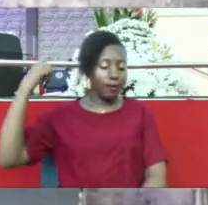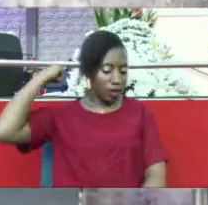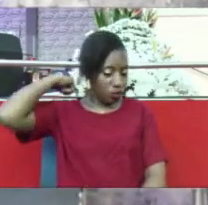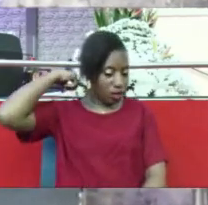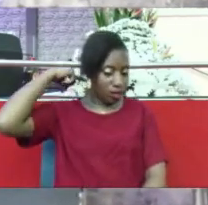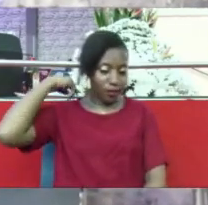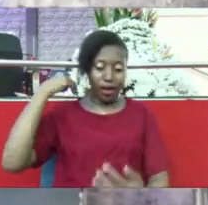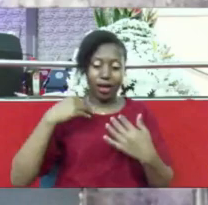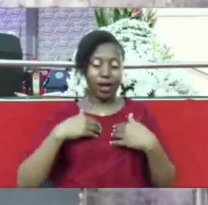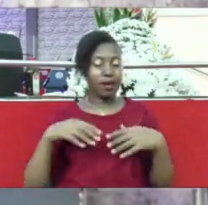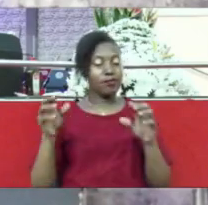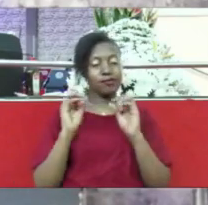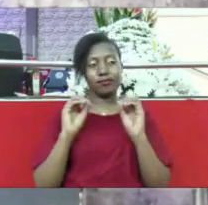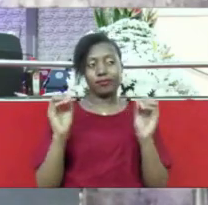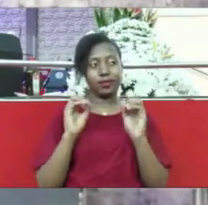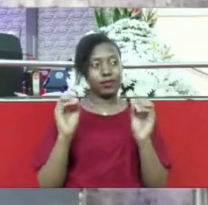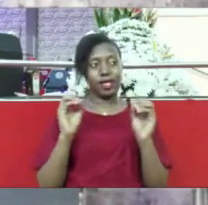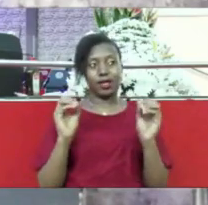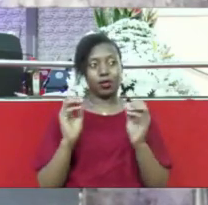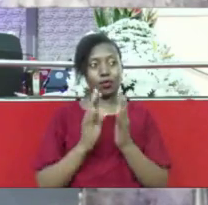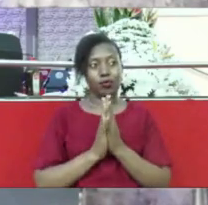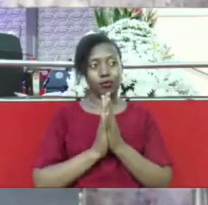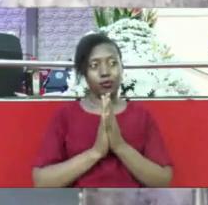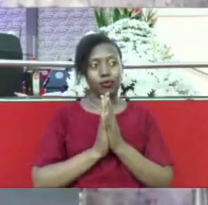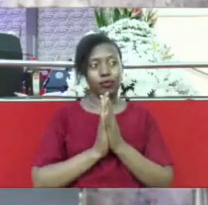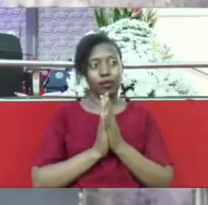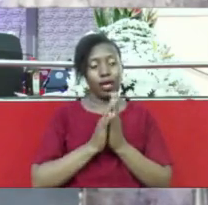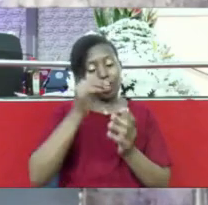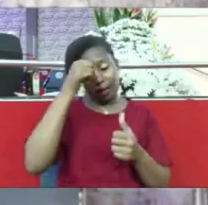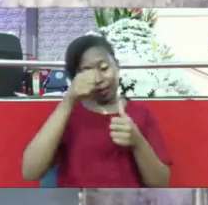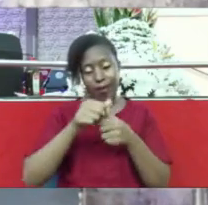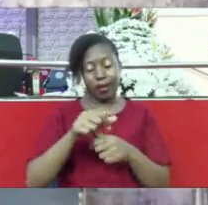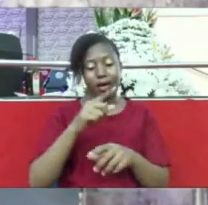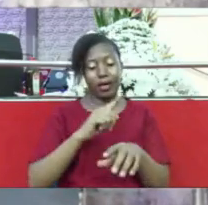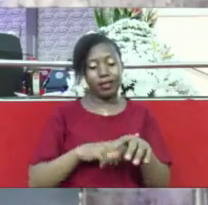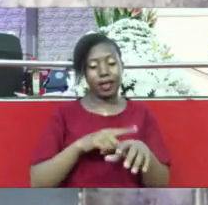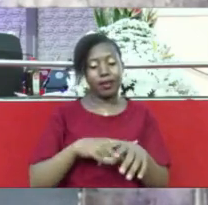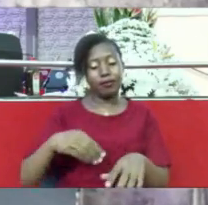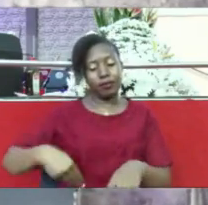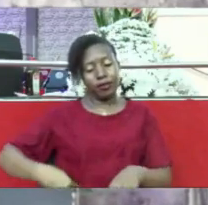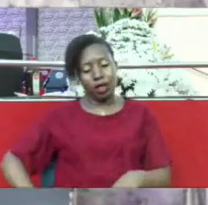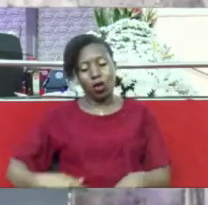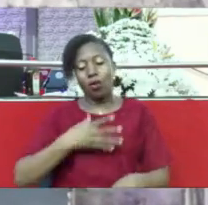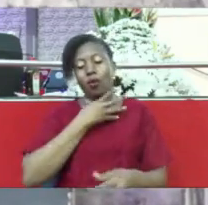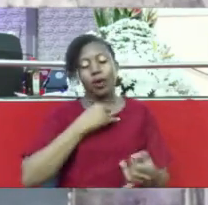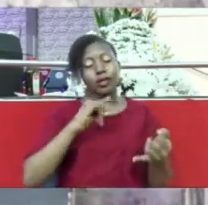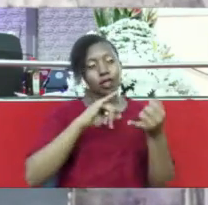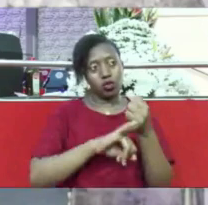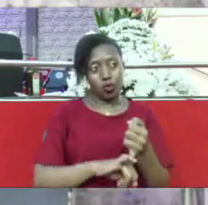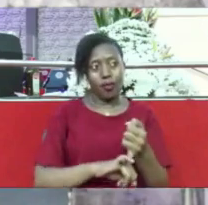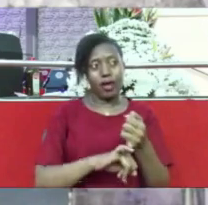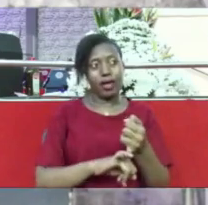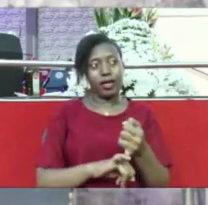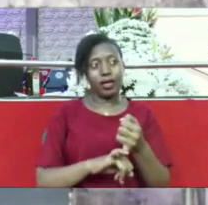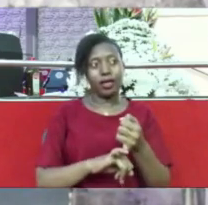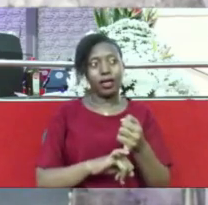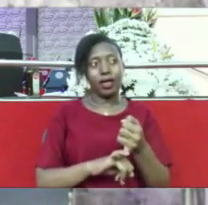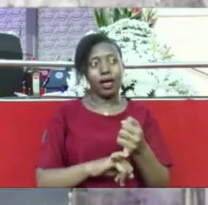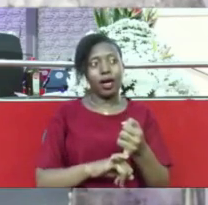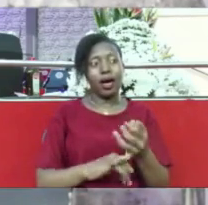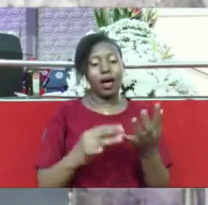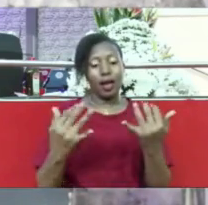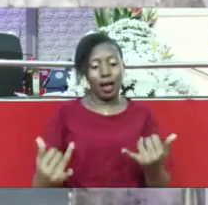ilifanyika Yakobo wakati alipokuwa hana uti. Remember when he wanted to get married? Alipokuwa akitaka kuoa. And he chose Rachel. Na